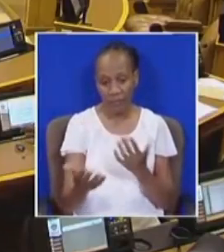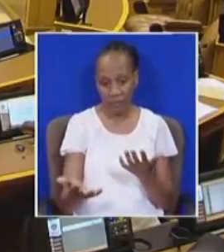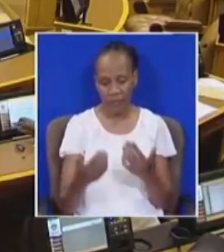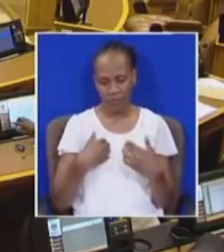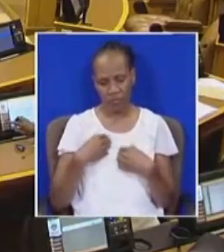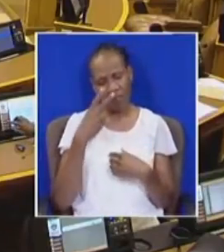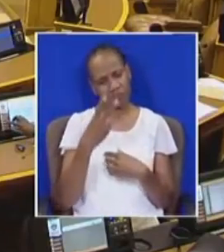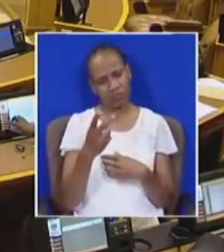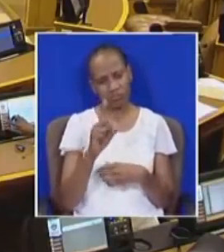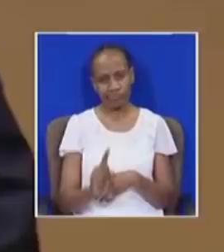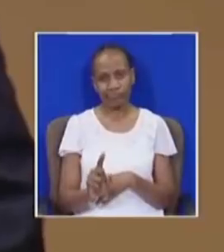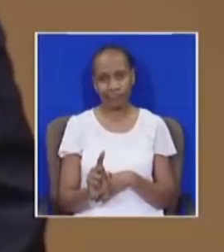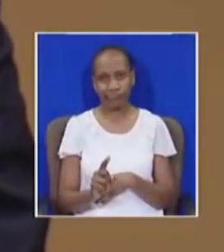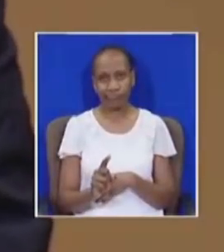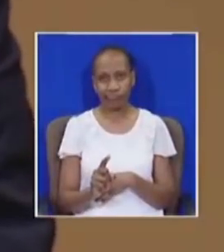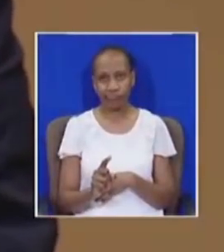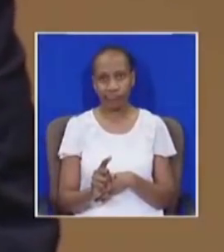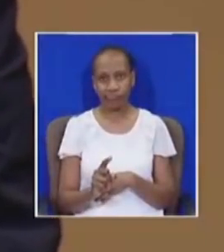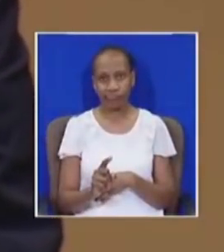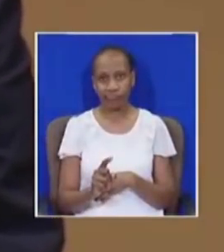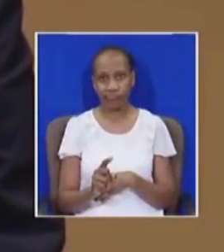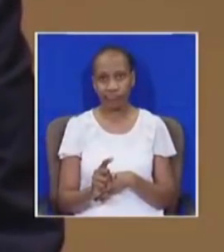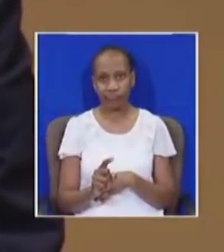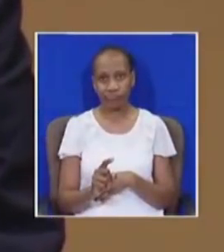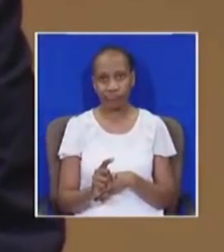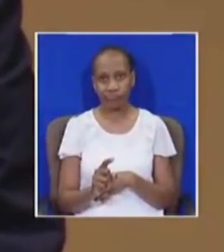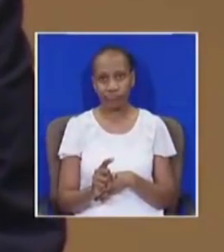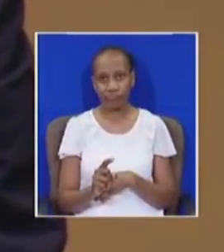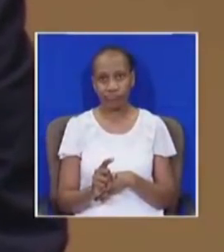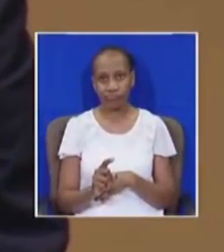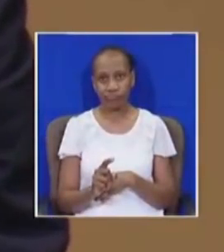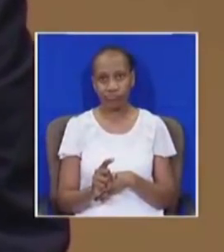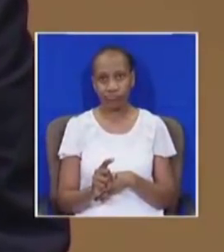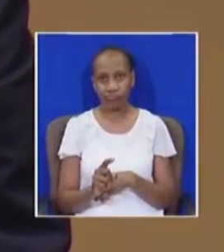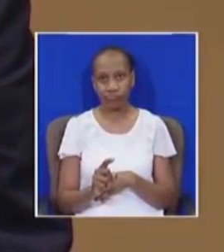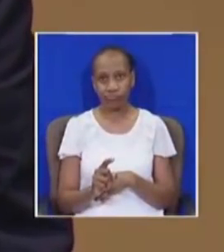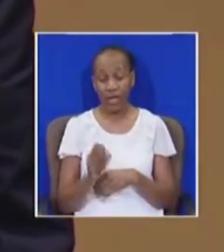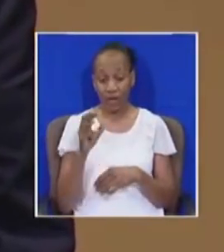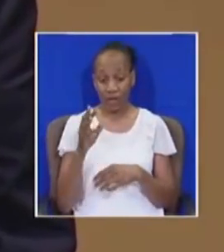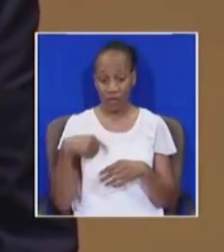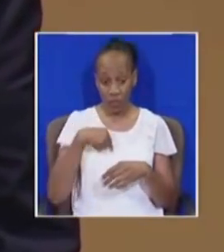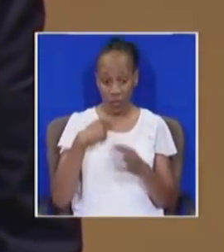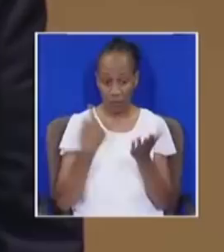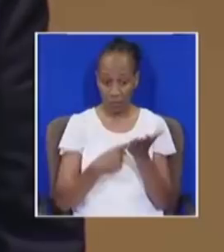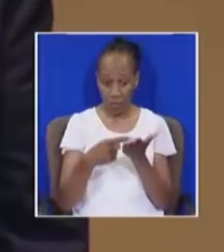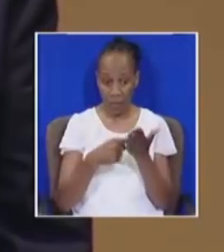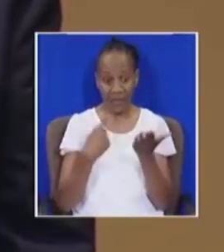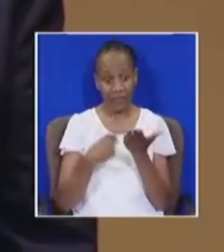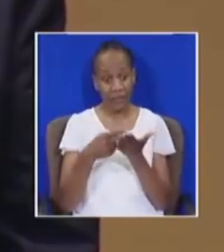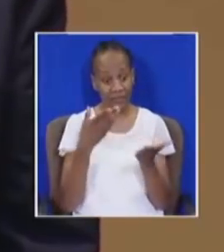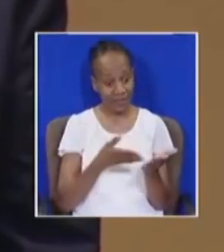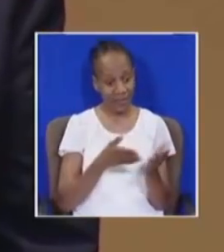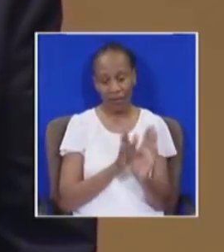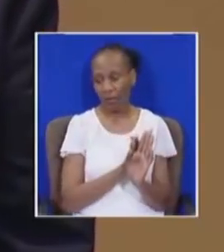Chairperson, that if this House can continue on this debate, the House will be grossly out of